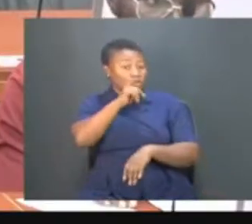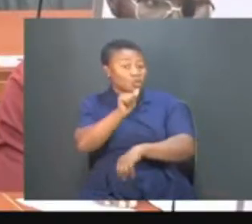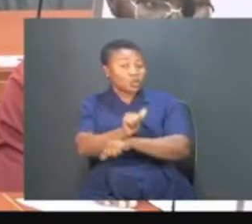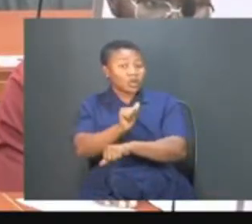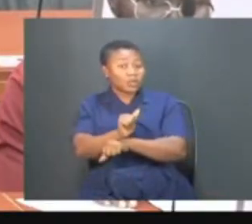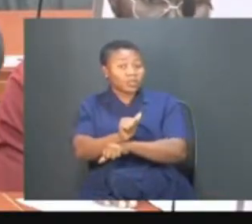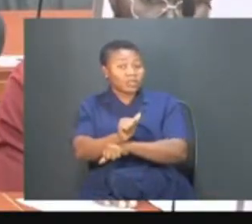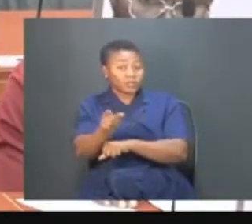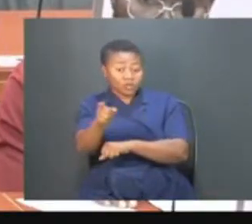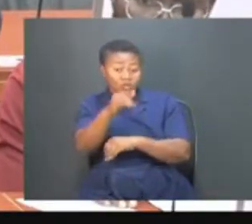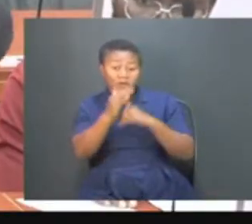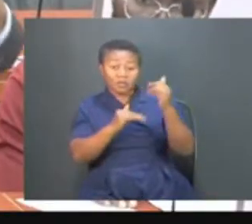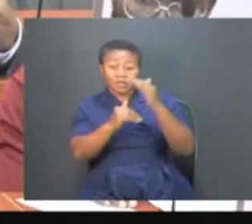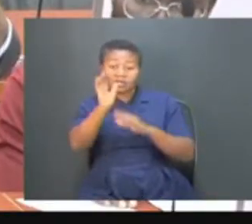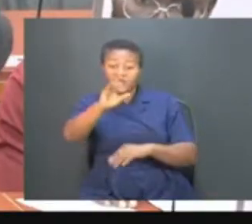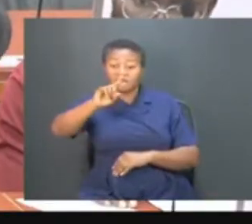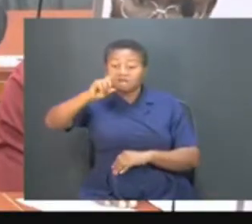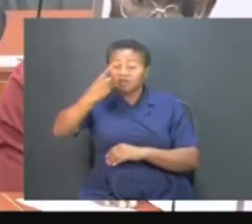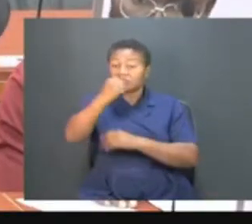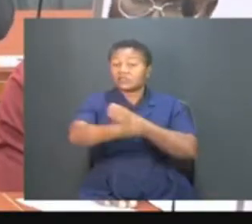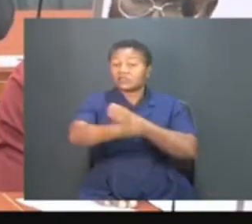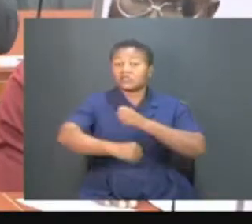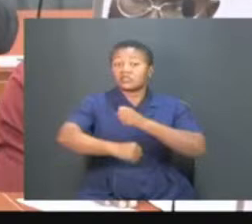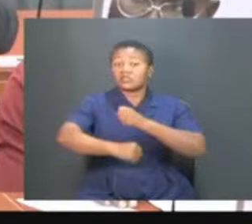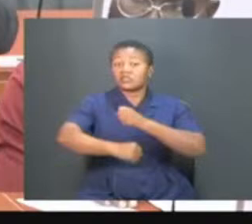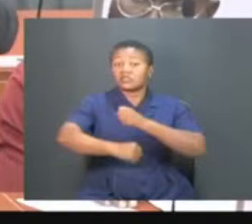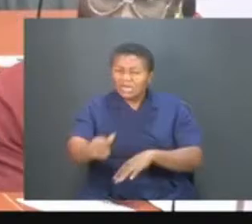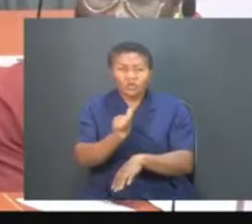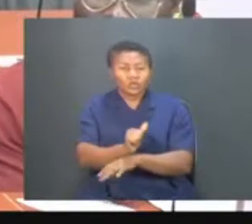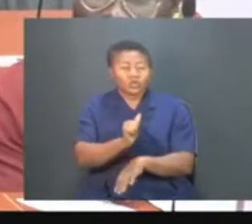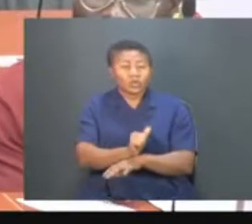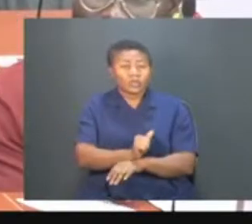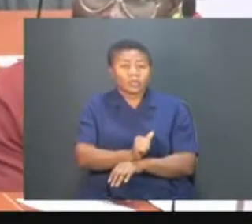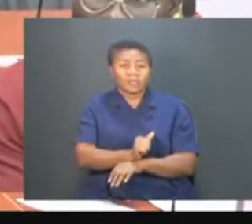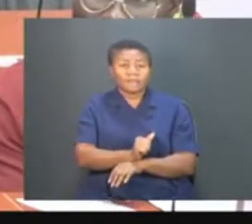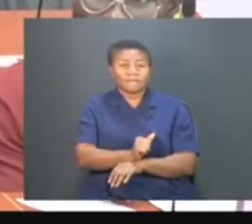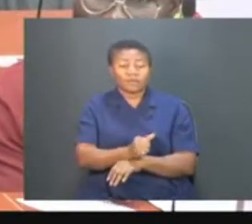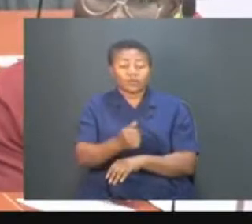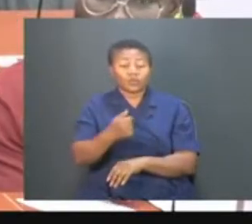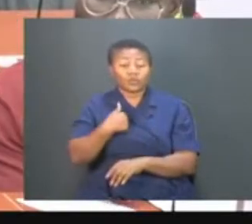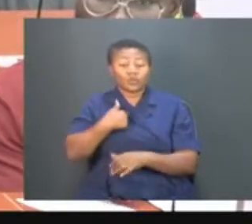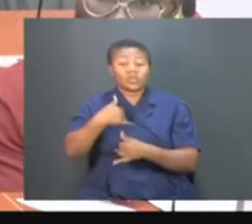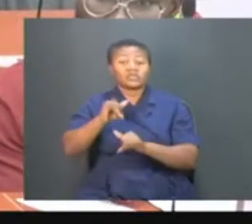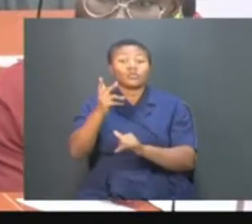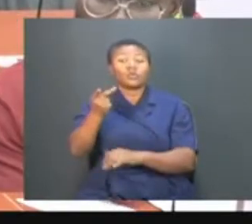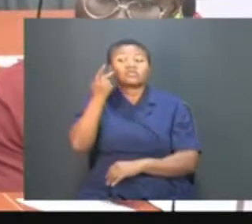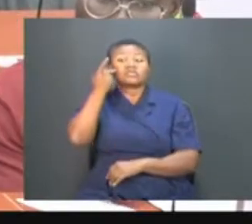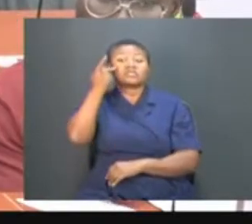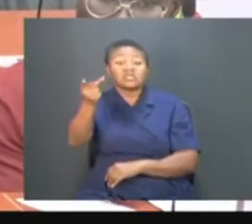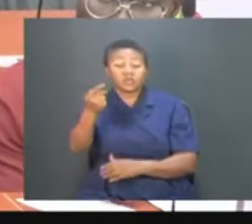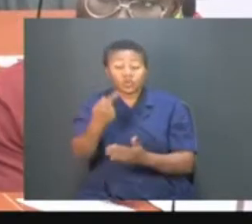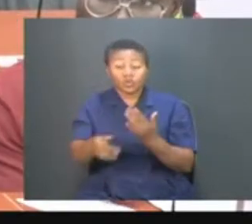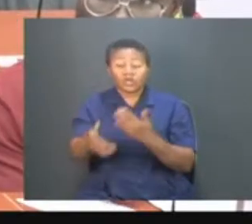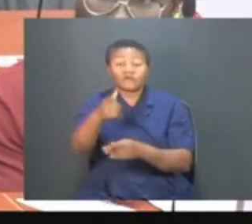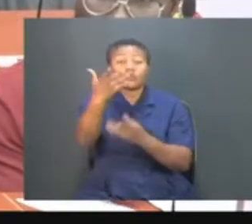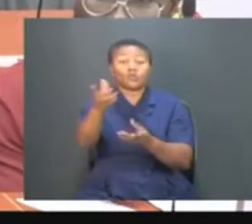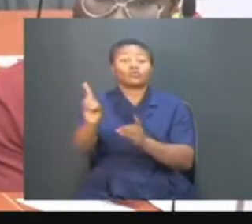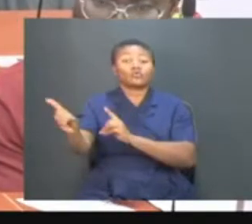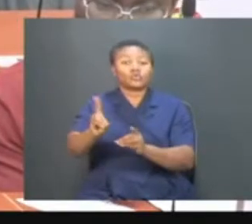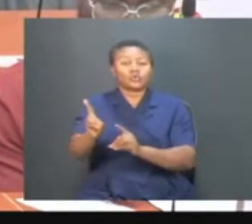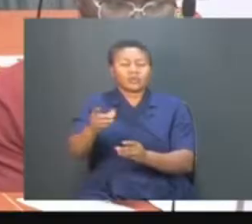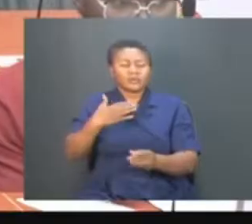your first year, you are doing rearrangement, calibration, and config. The impact of anything you are going to do. Stop lying to